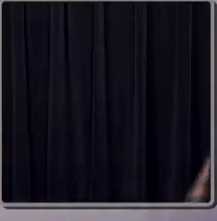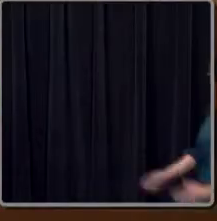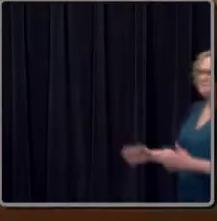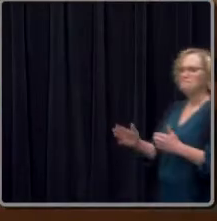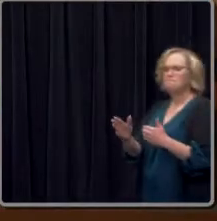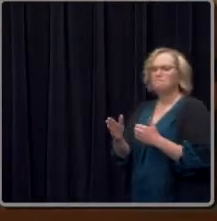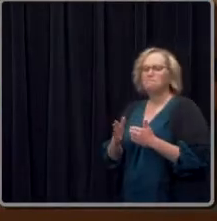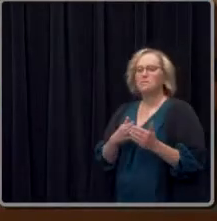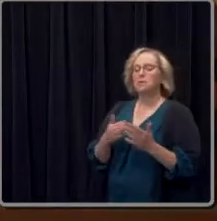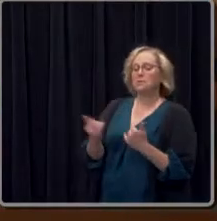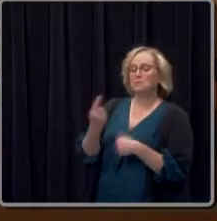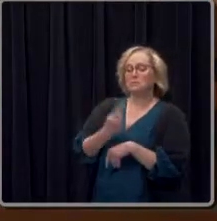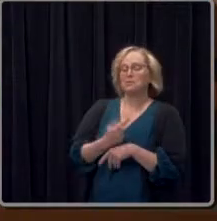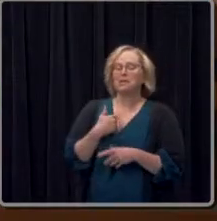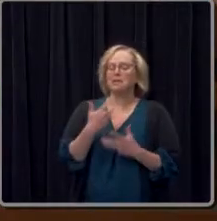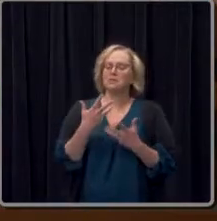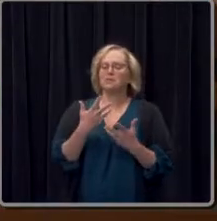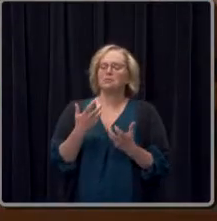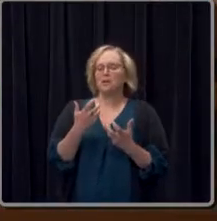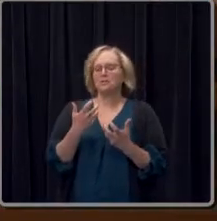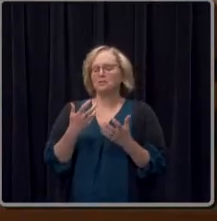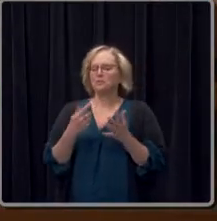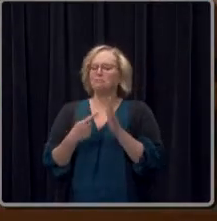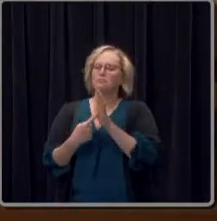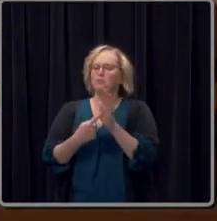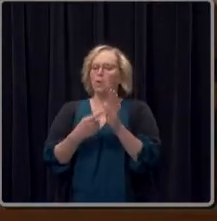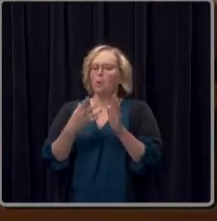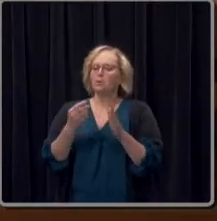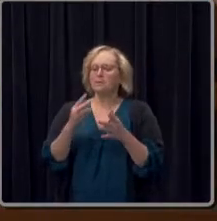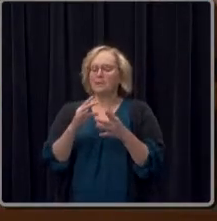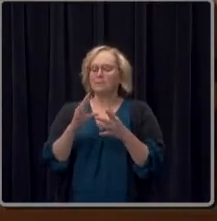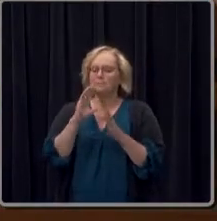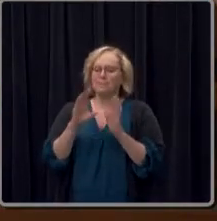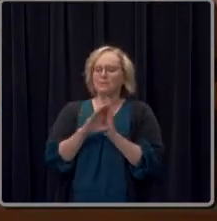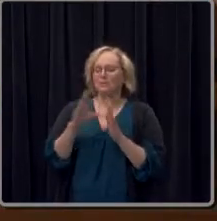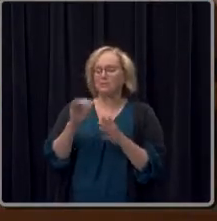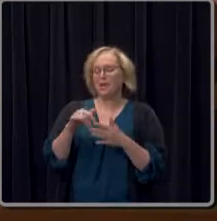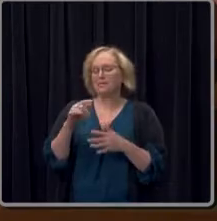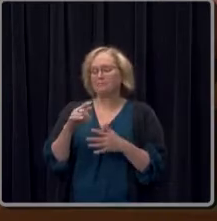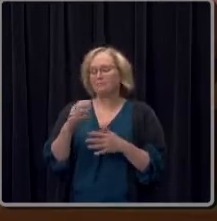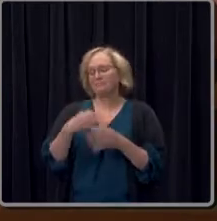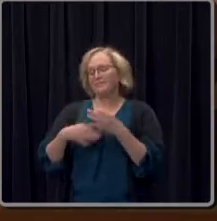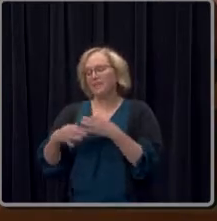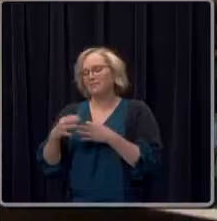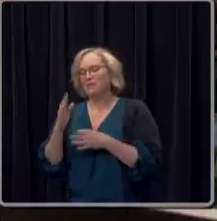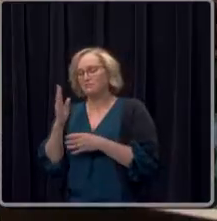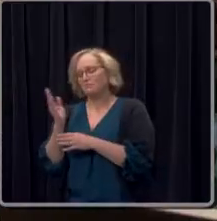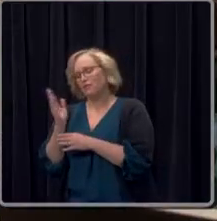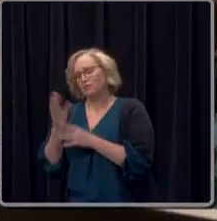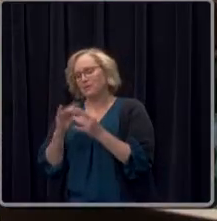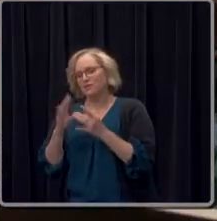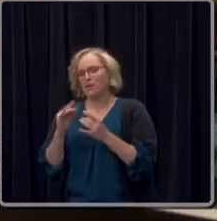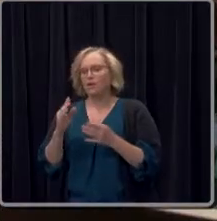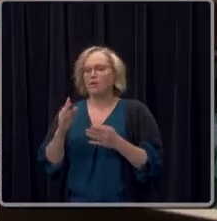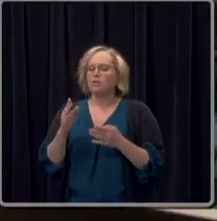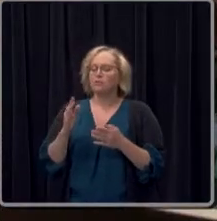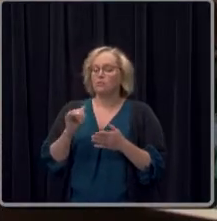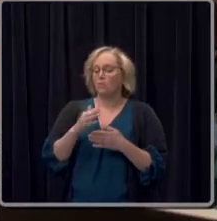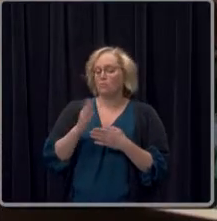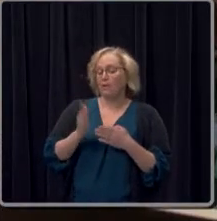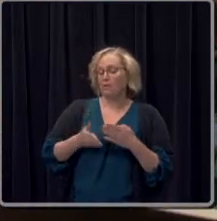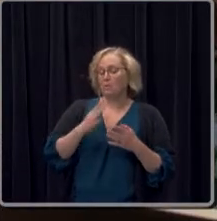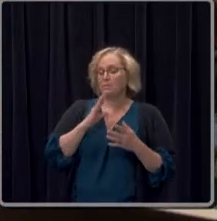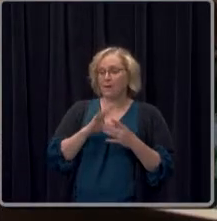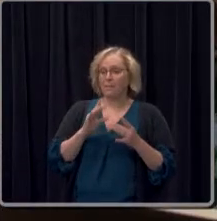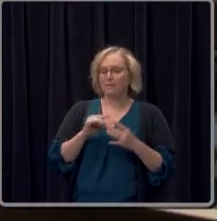tonight instead of my regular thing. So that concludes my comments. Love it. Thank you. We need 2 executive